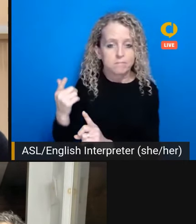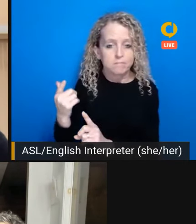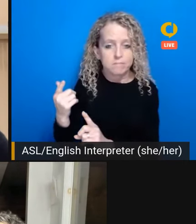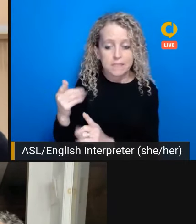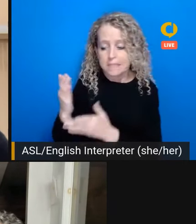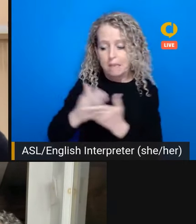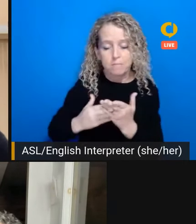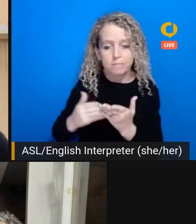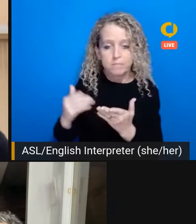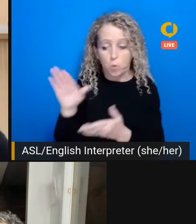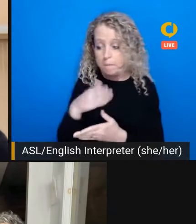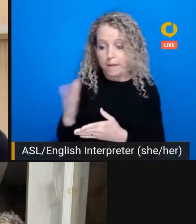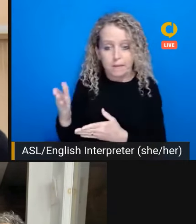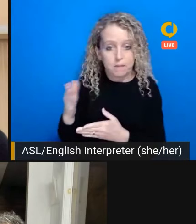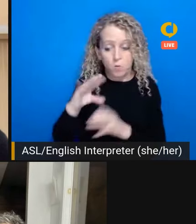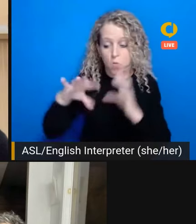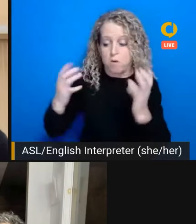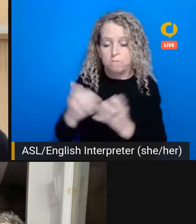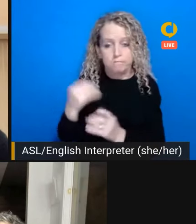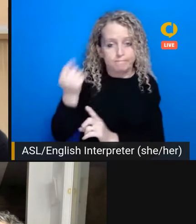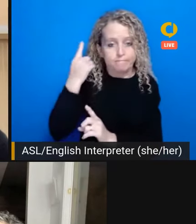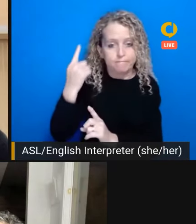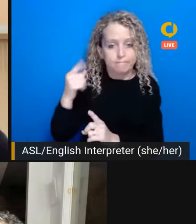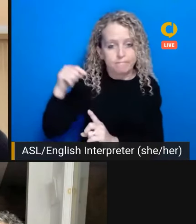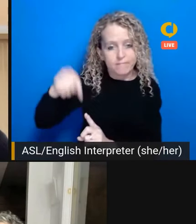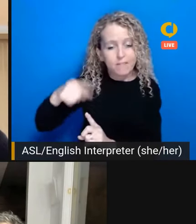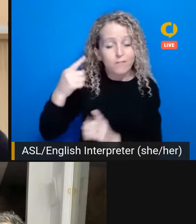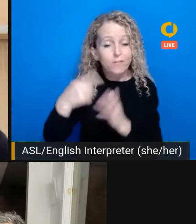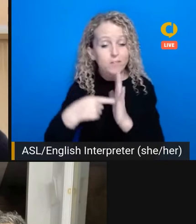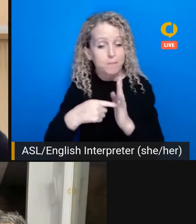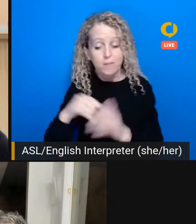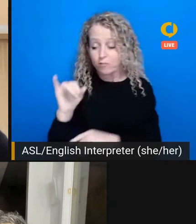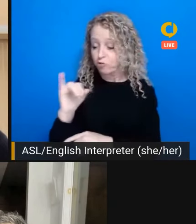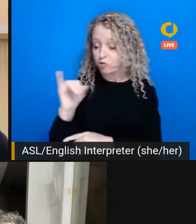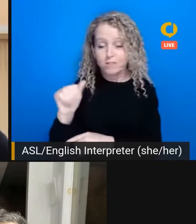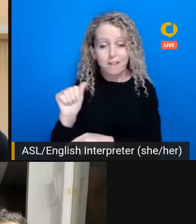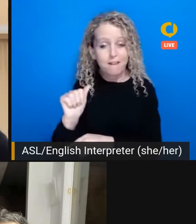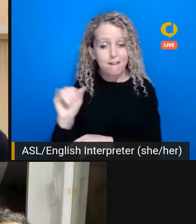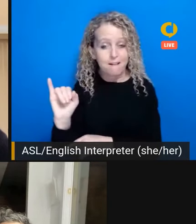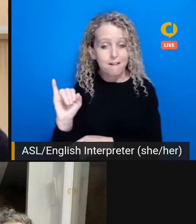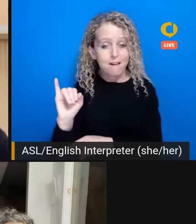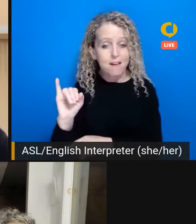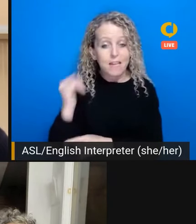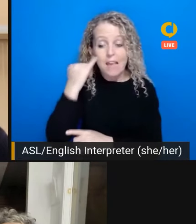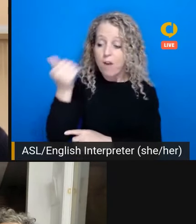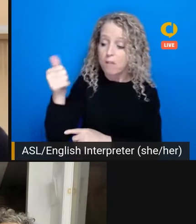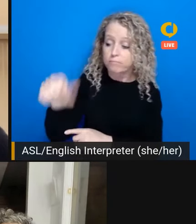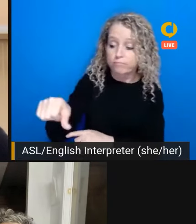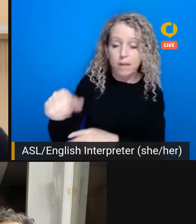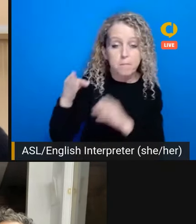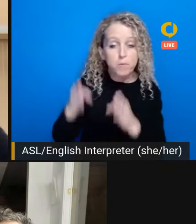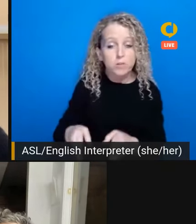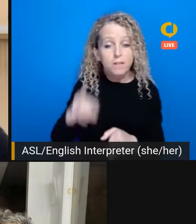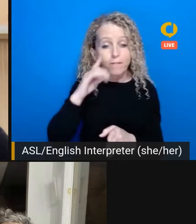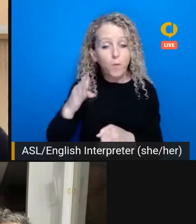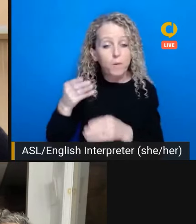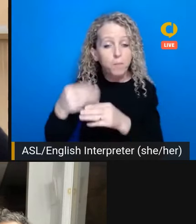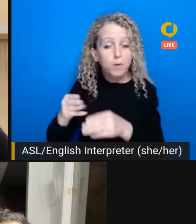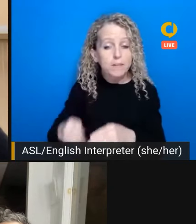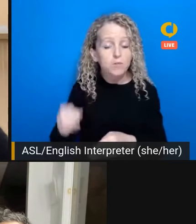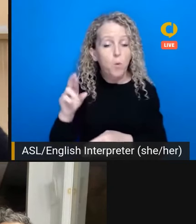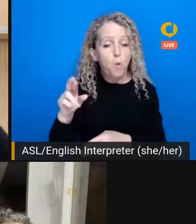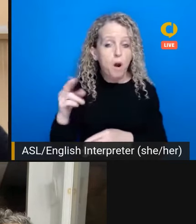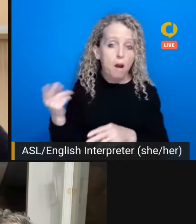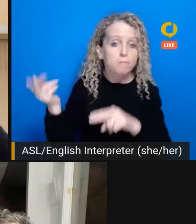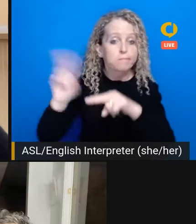really understand why the insurance AI is denying this person or, you know, giving a premium that's way, way above